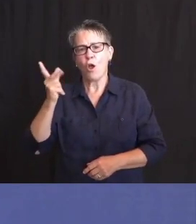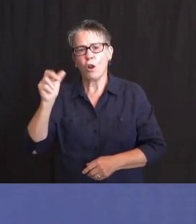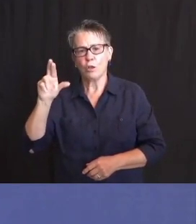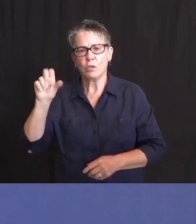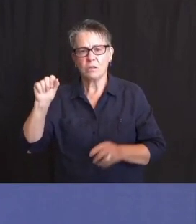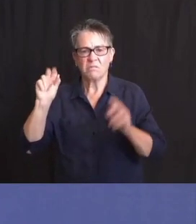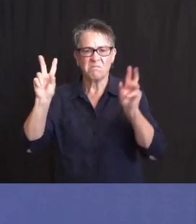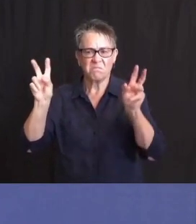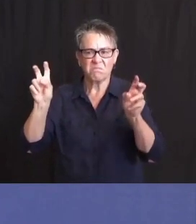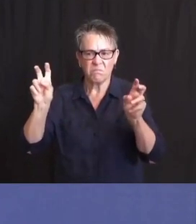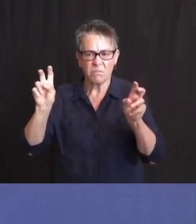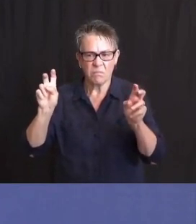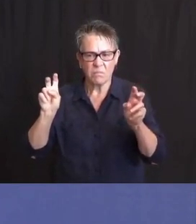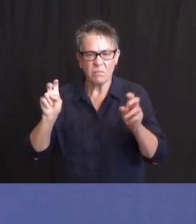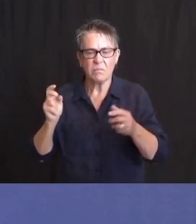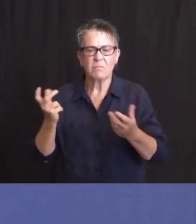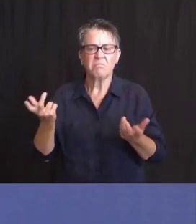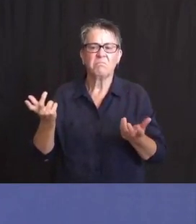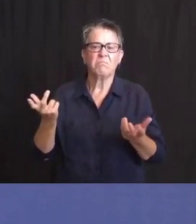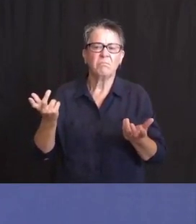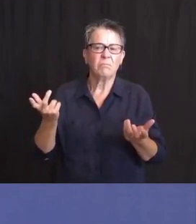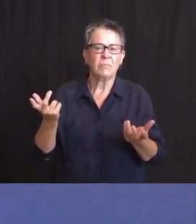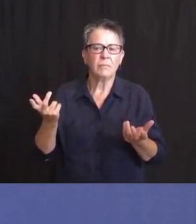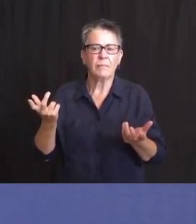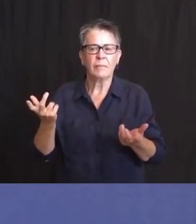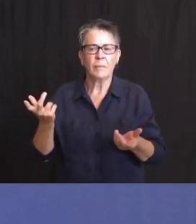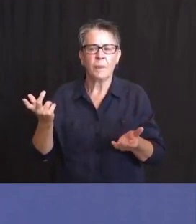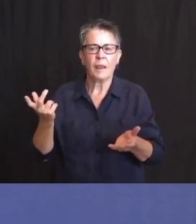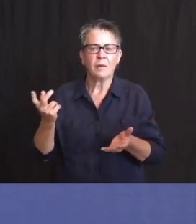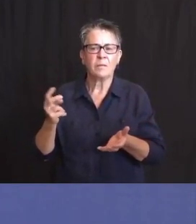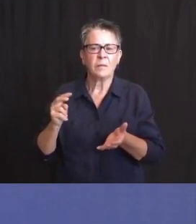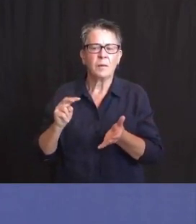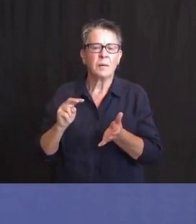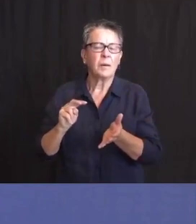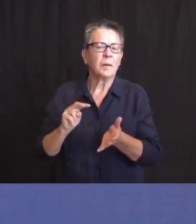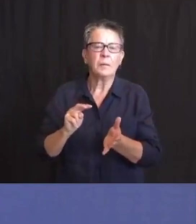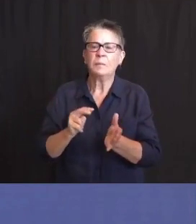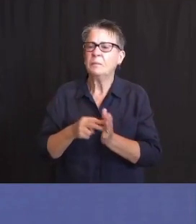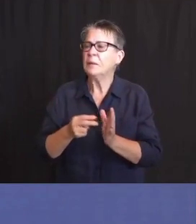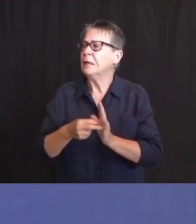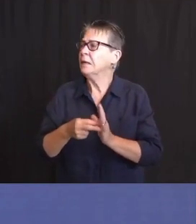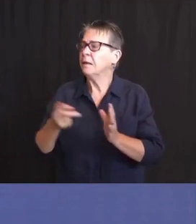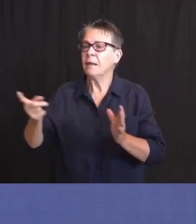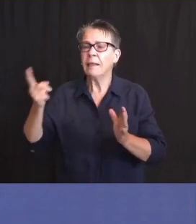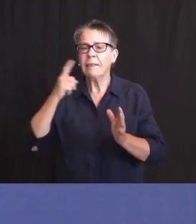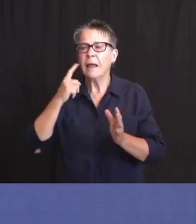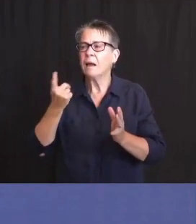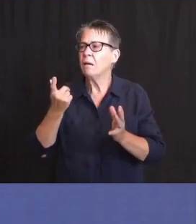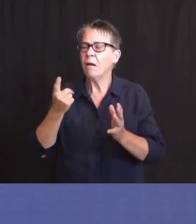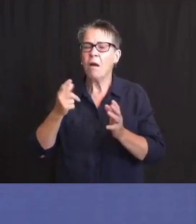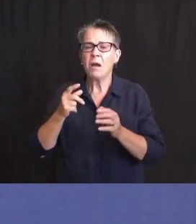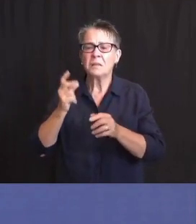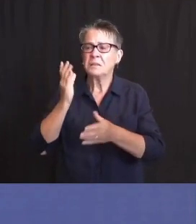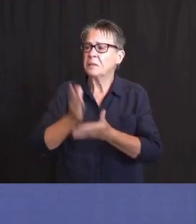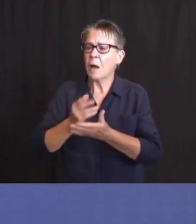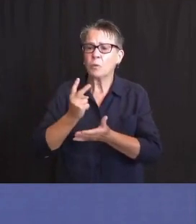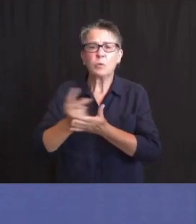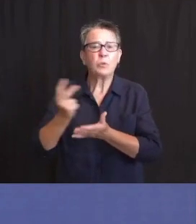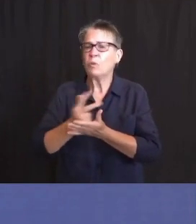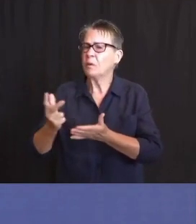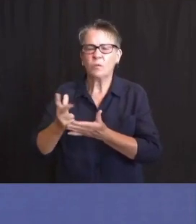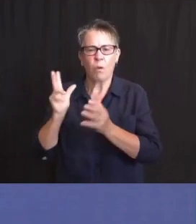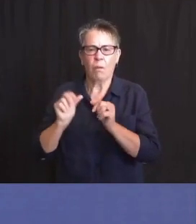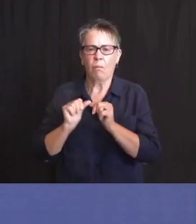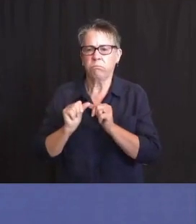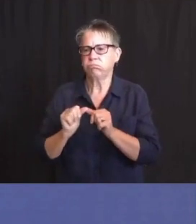reality of the lingering health challenges. I mentioned the Red Sox earlier. They've got a pitcher right now who's got an inflamed heart muscle